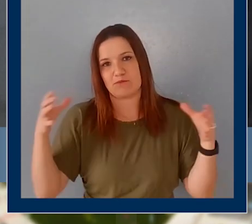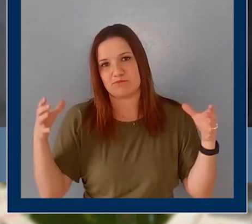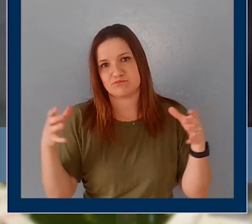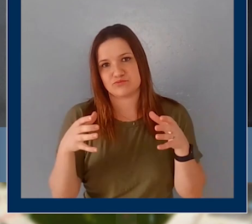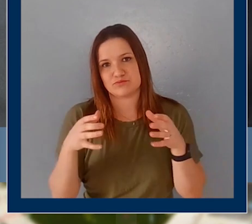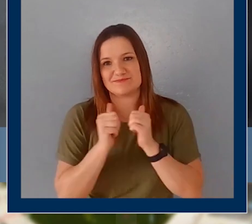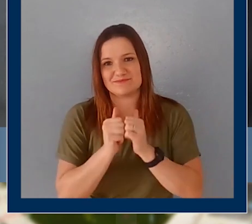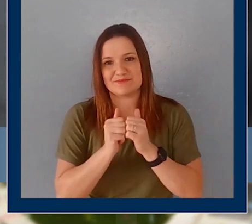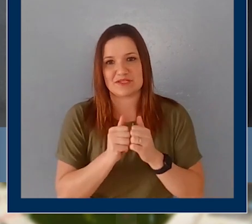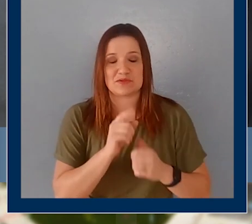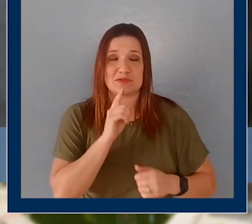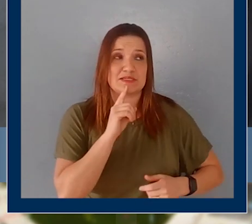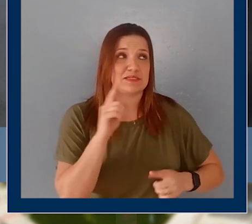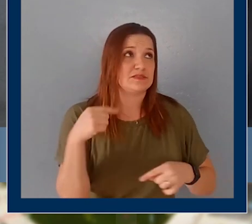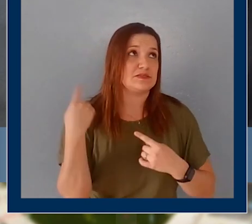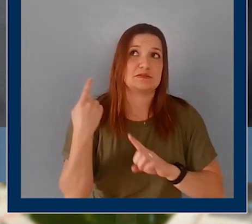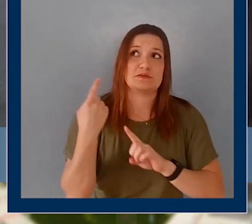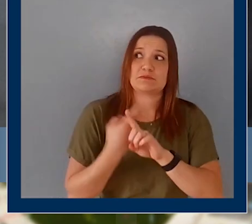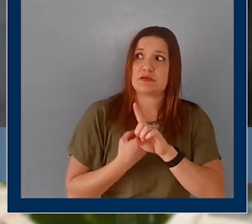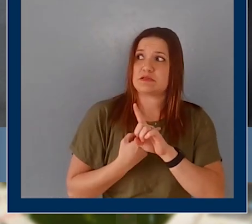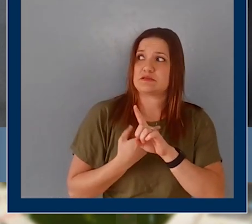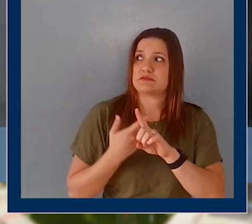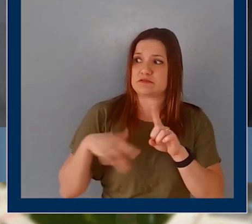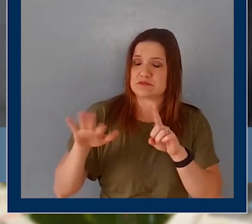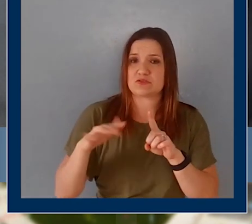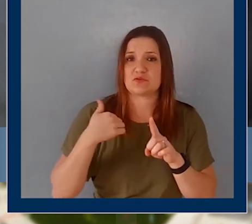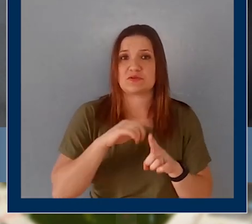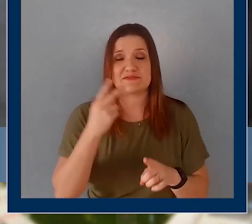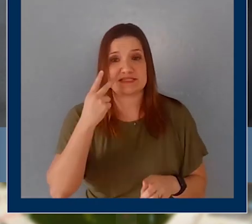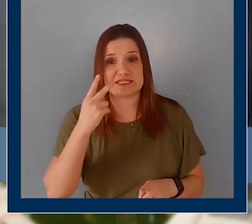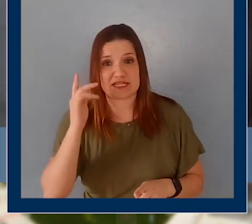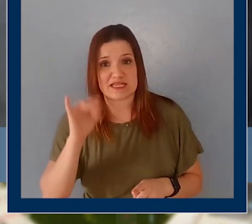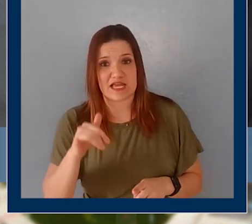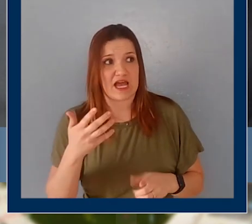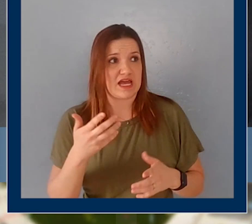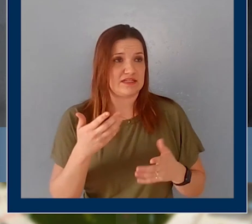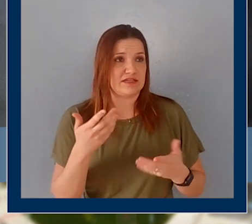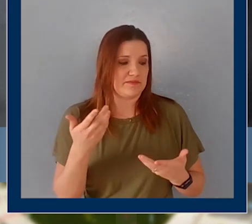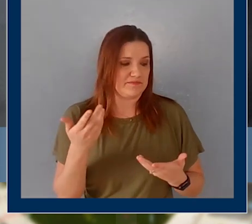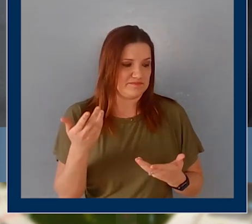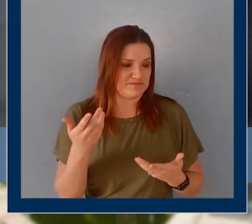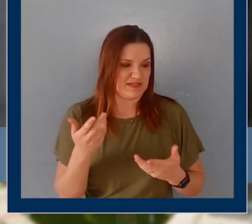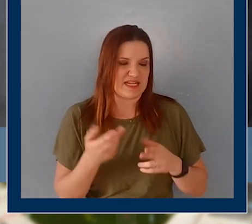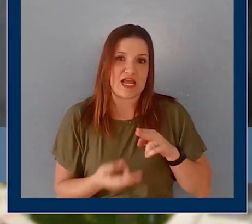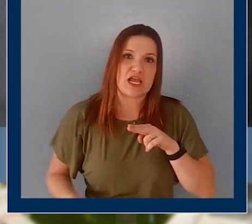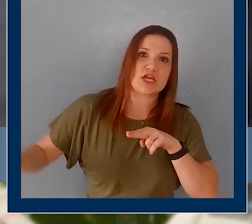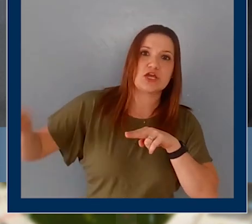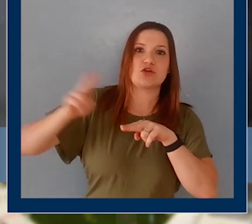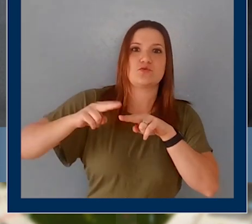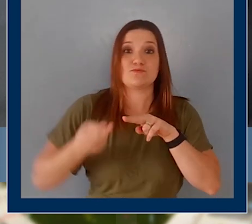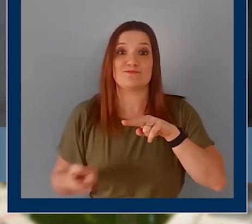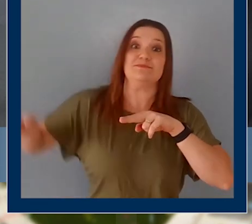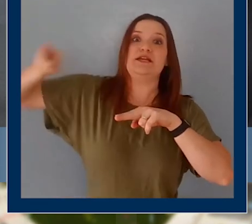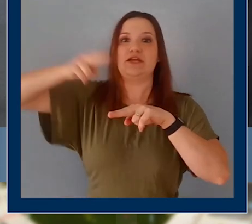it's great to be back. Well, thank you. Well, let's jump in. We've got a lot of stuff to cover in our brief time. So you